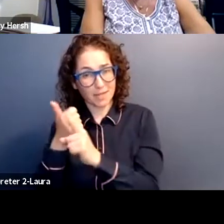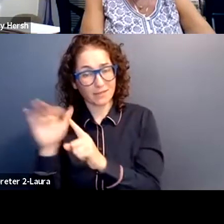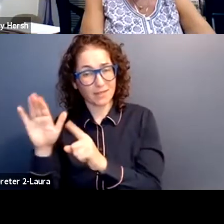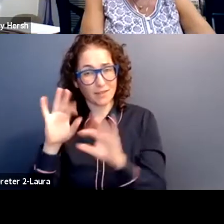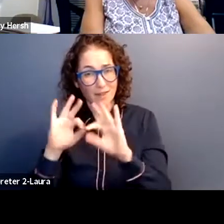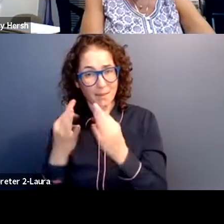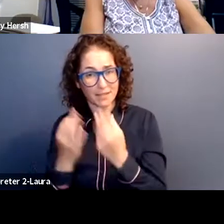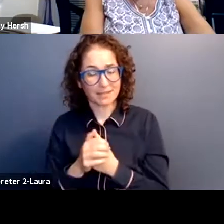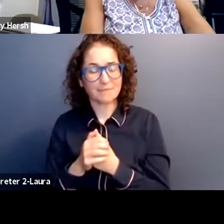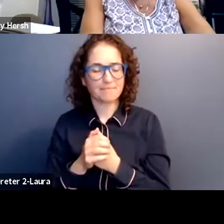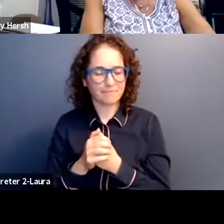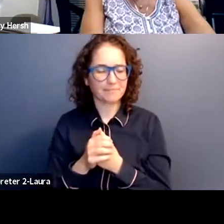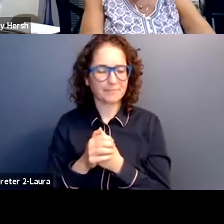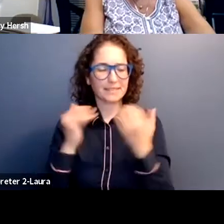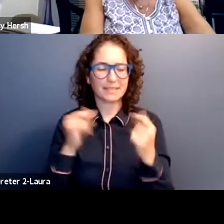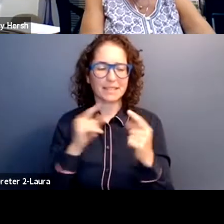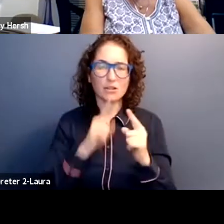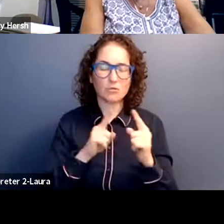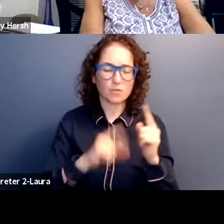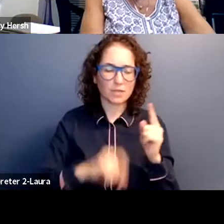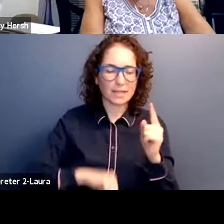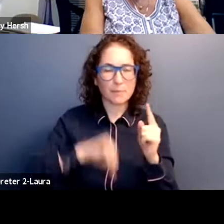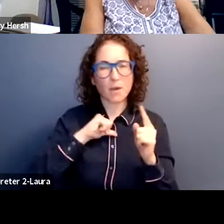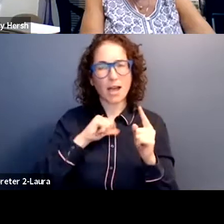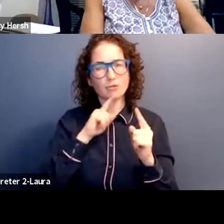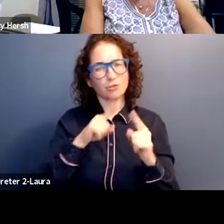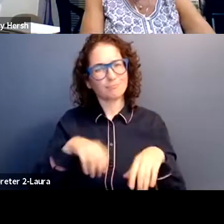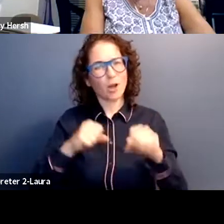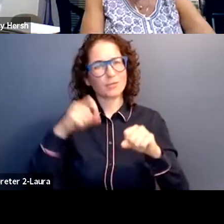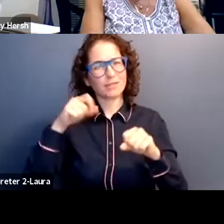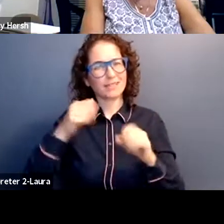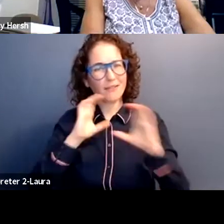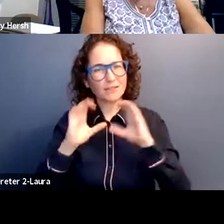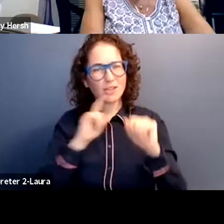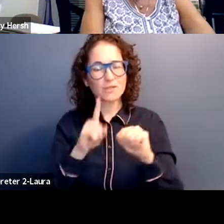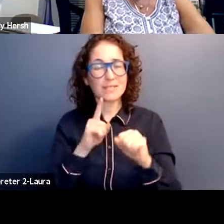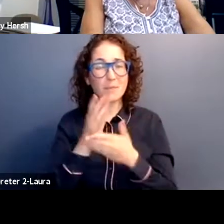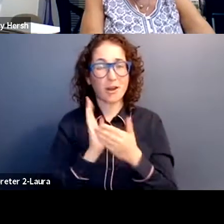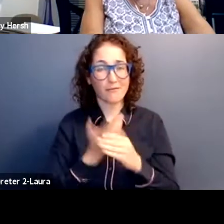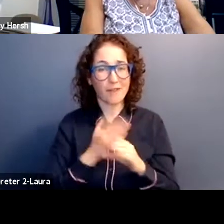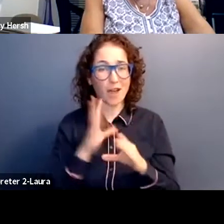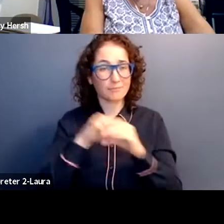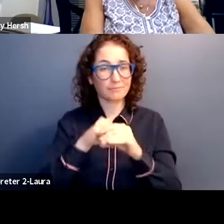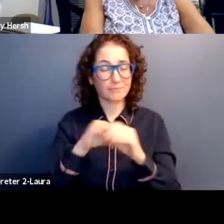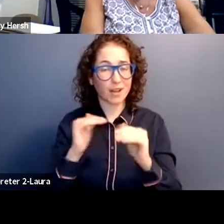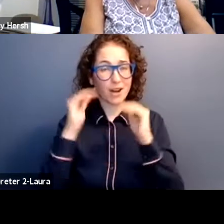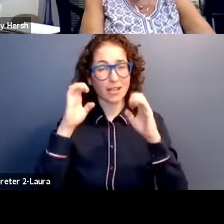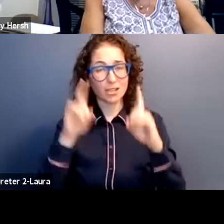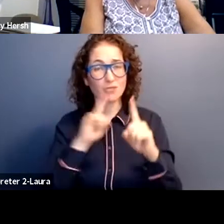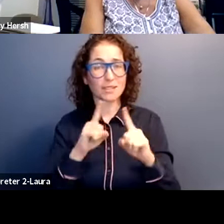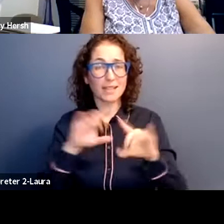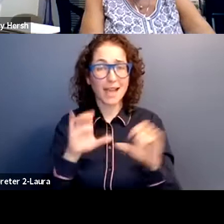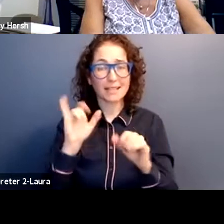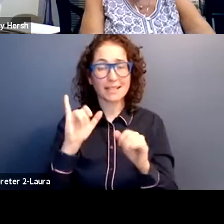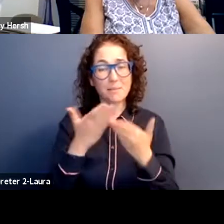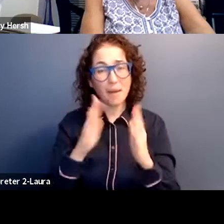So today we're really proud to host this conversation because it's part of the role of higher education to serve as a public resource, a